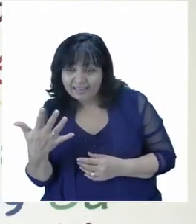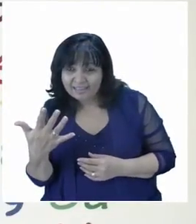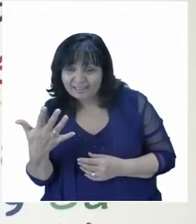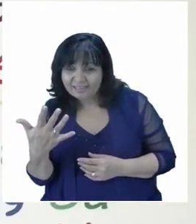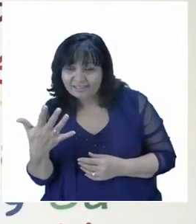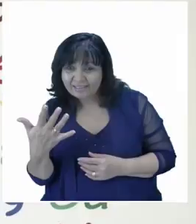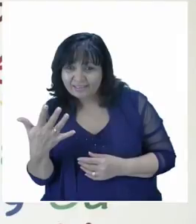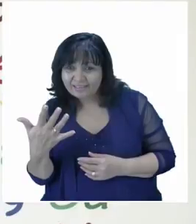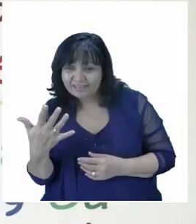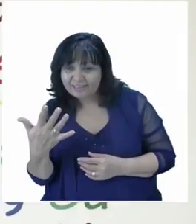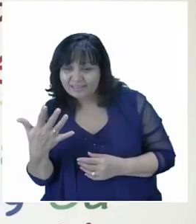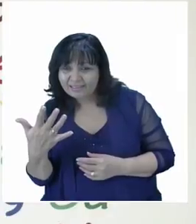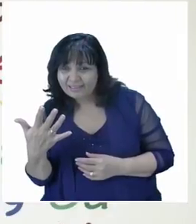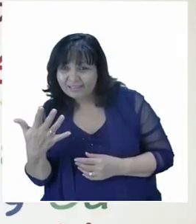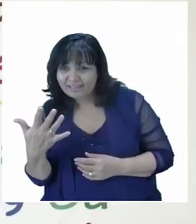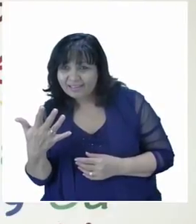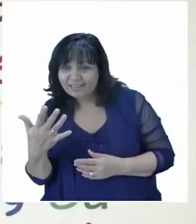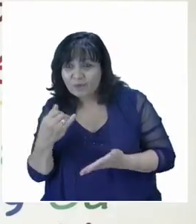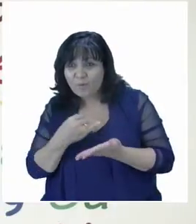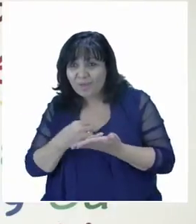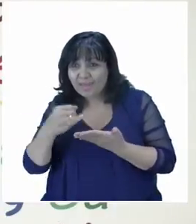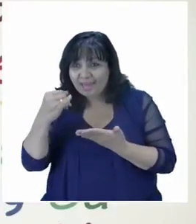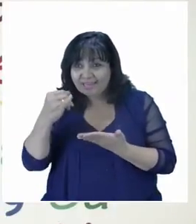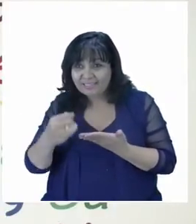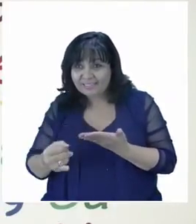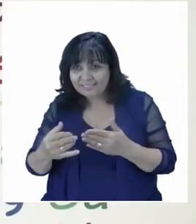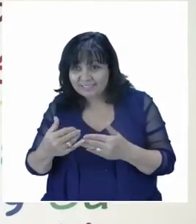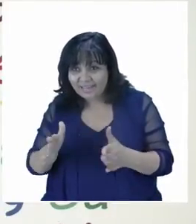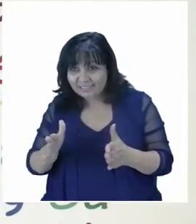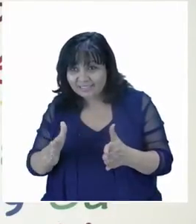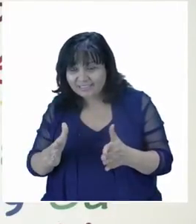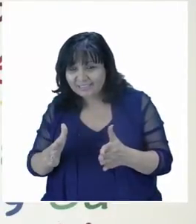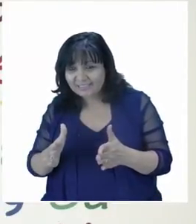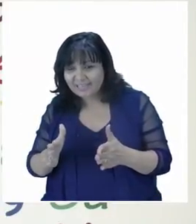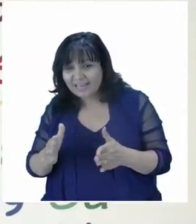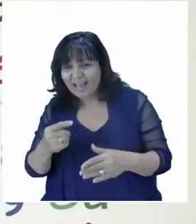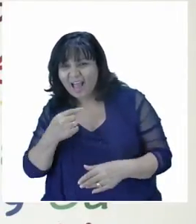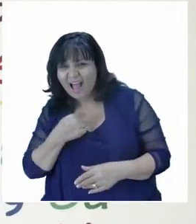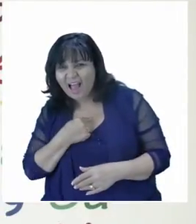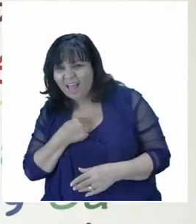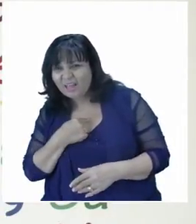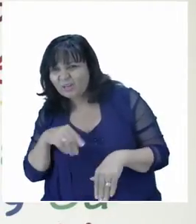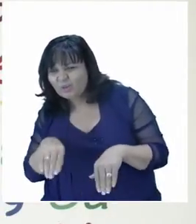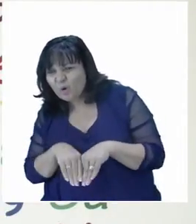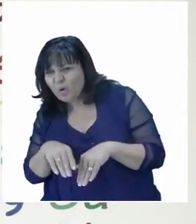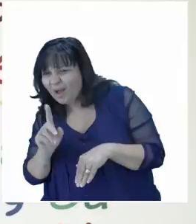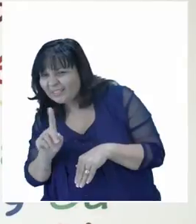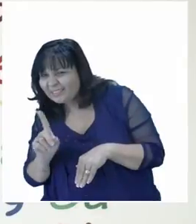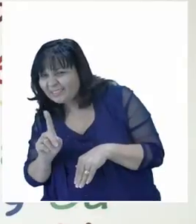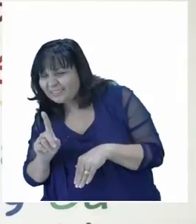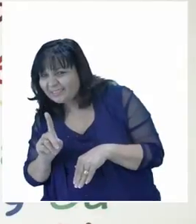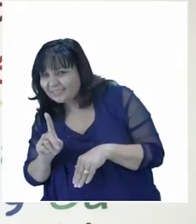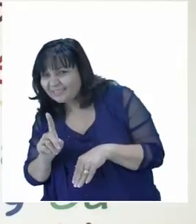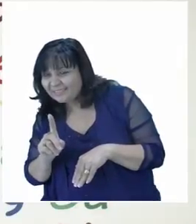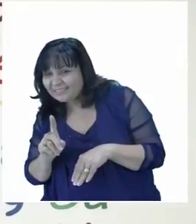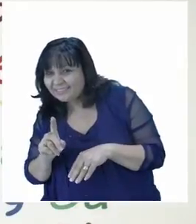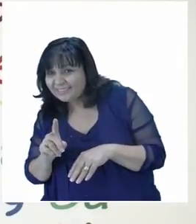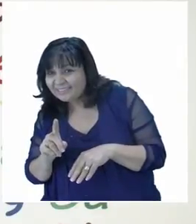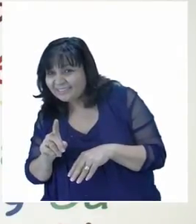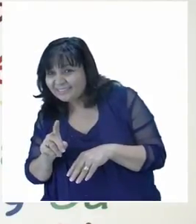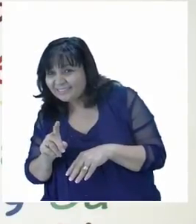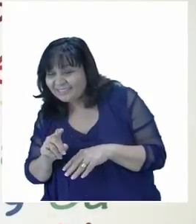beginning of the weekend, I am running around with